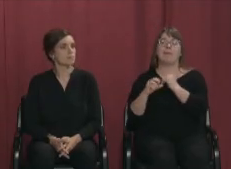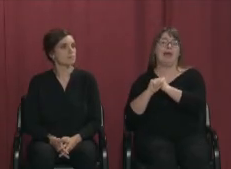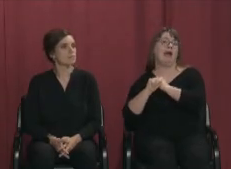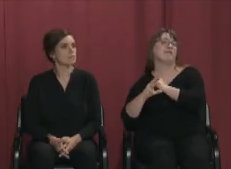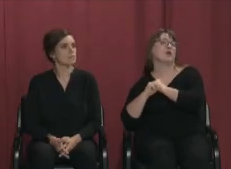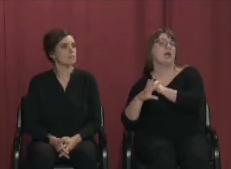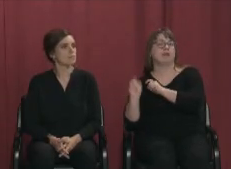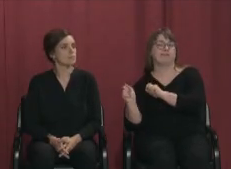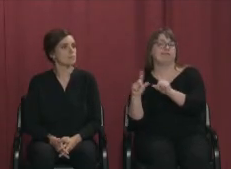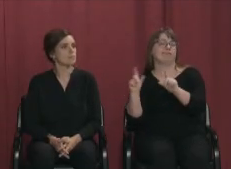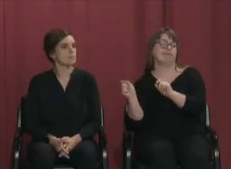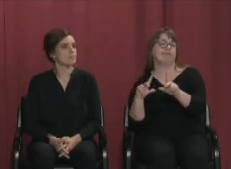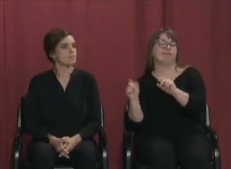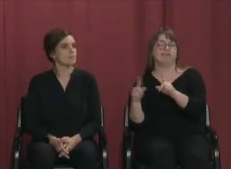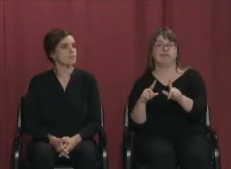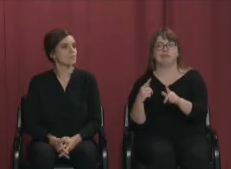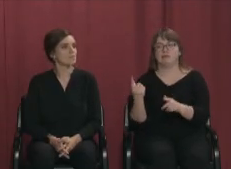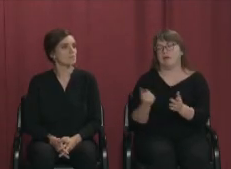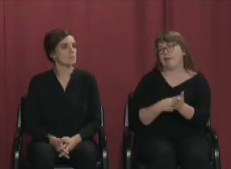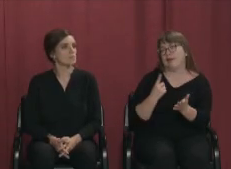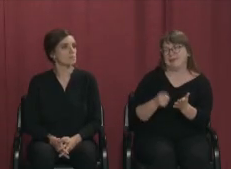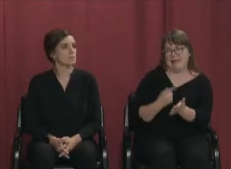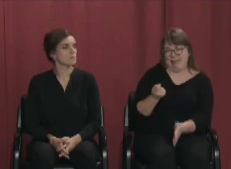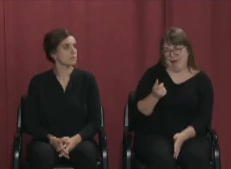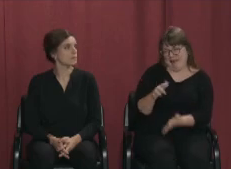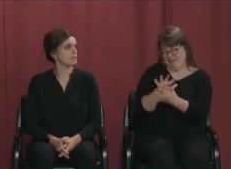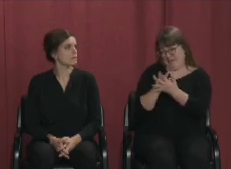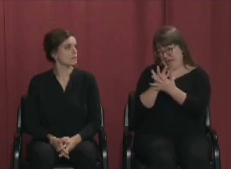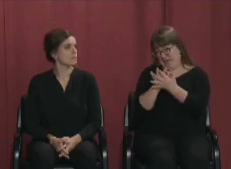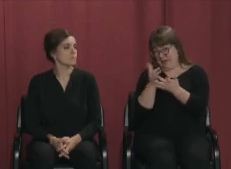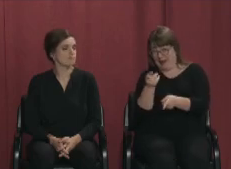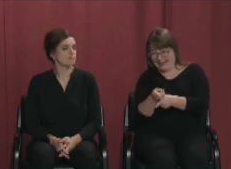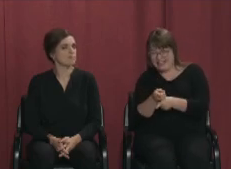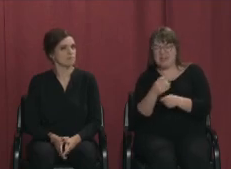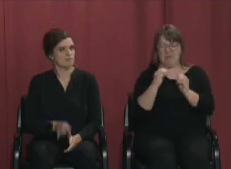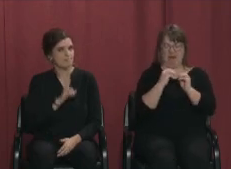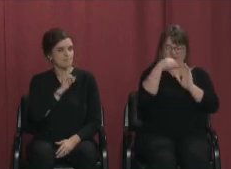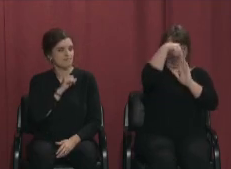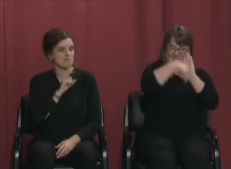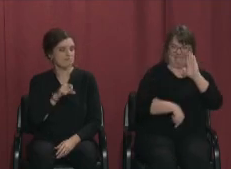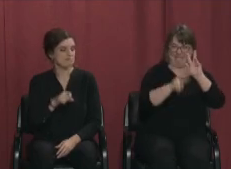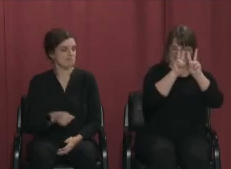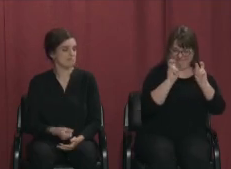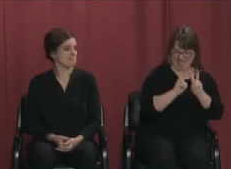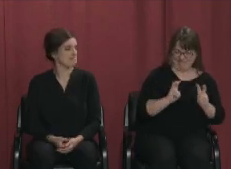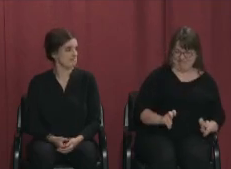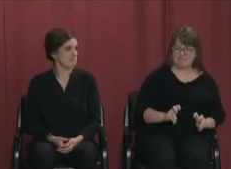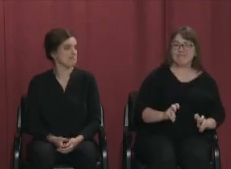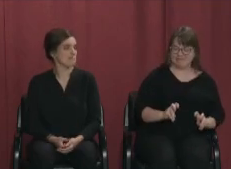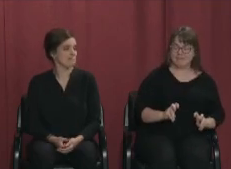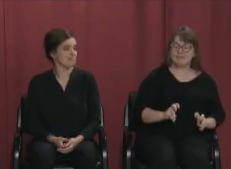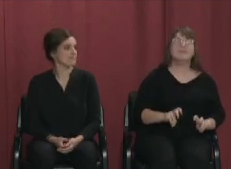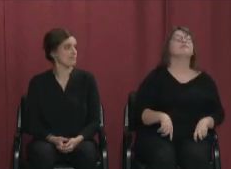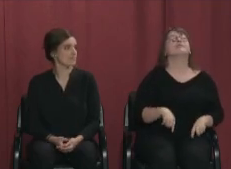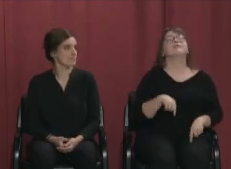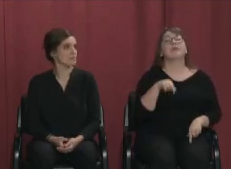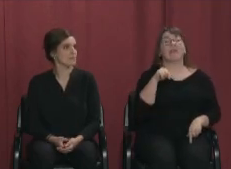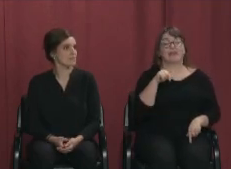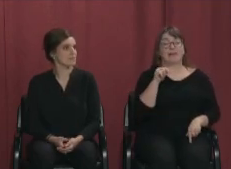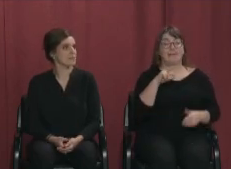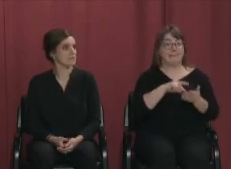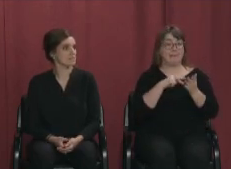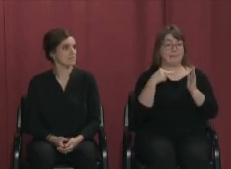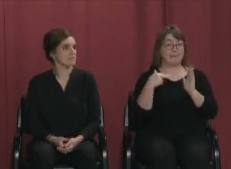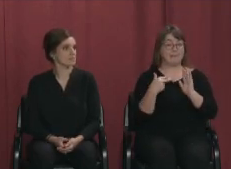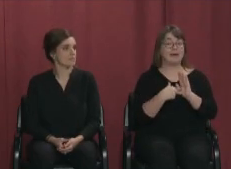either sort of, I don't know, sometimes it's a little vague, right? Sure. So this way you're getting to read the